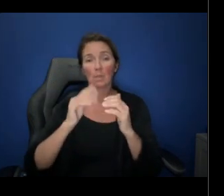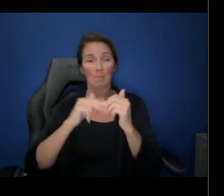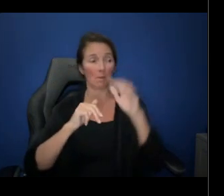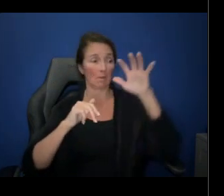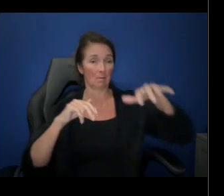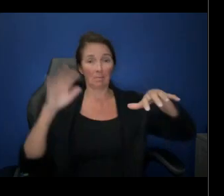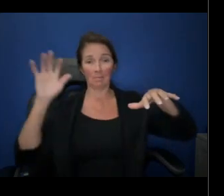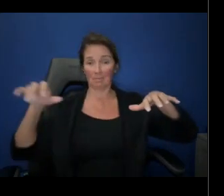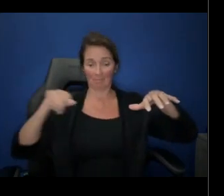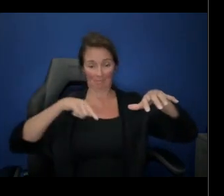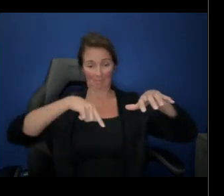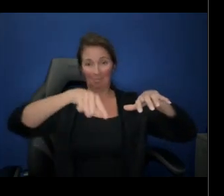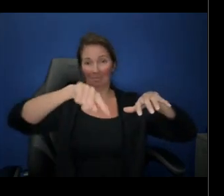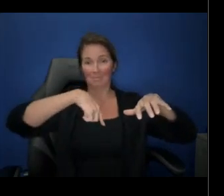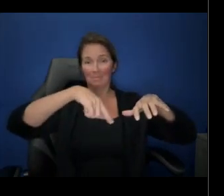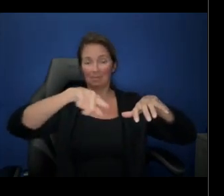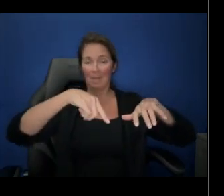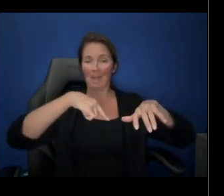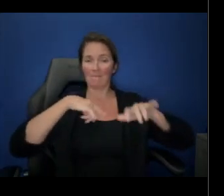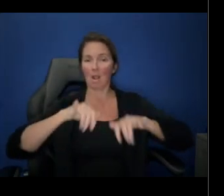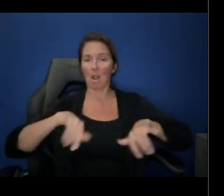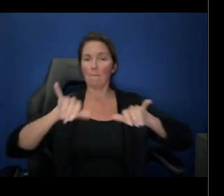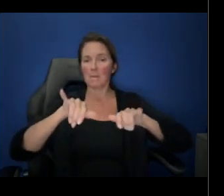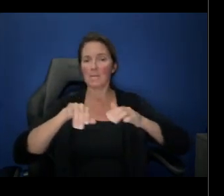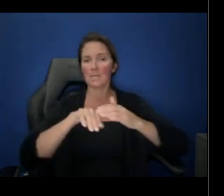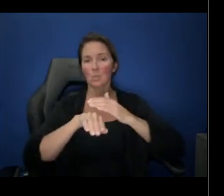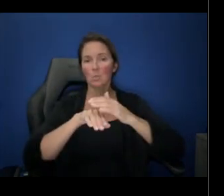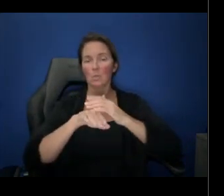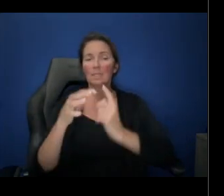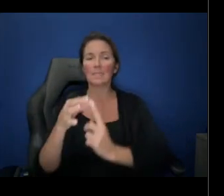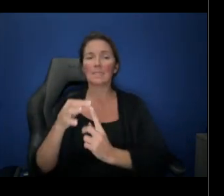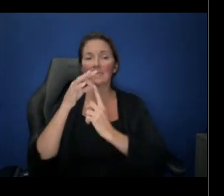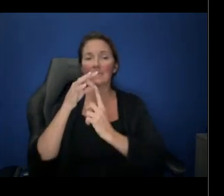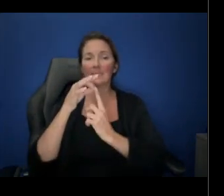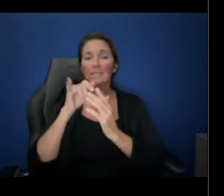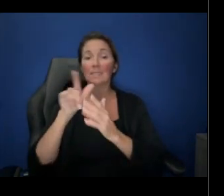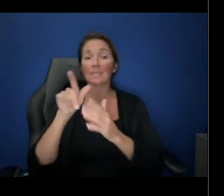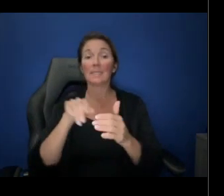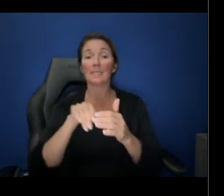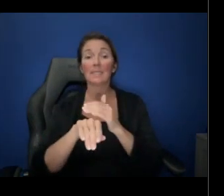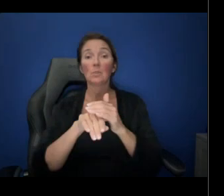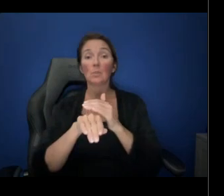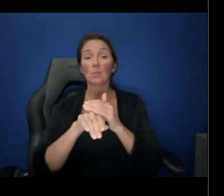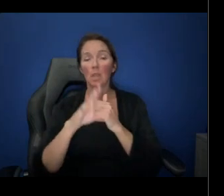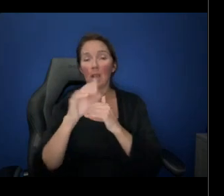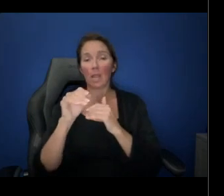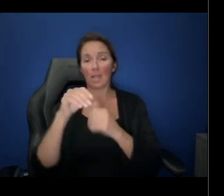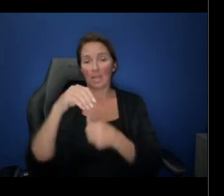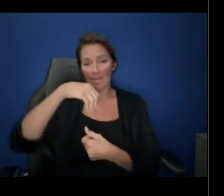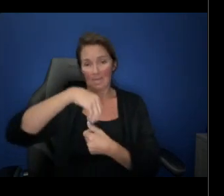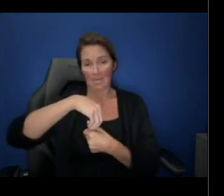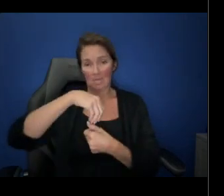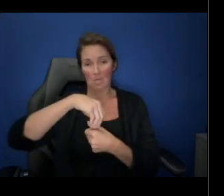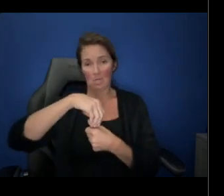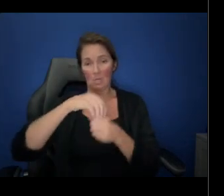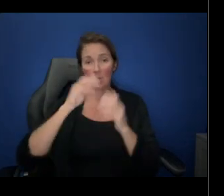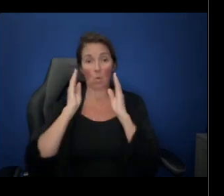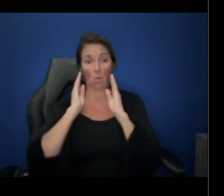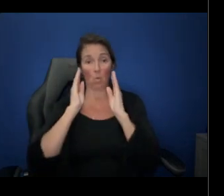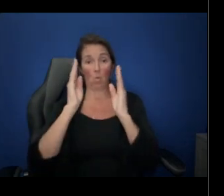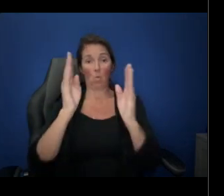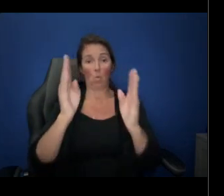Breezeway buildings have a common entrance, except that the entrance and the interior corridor